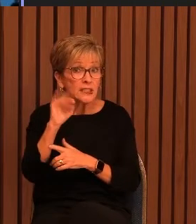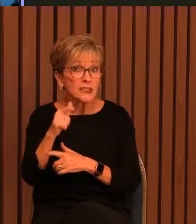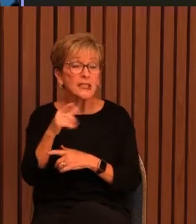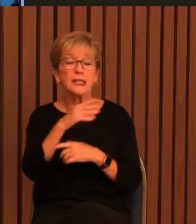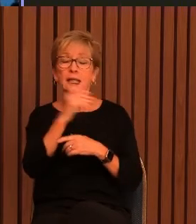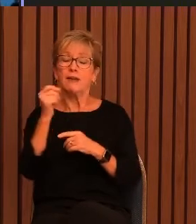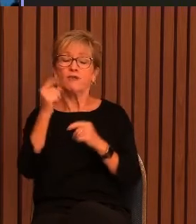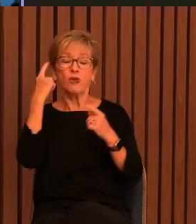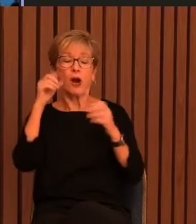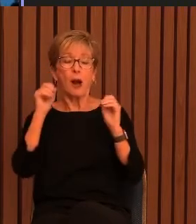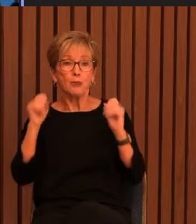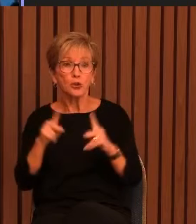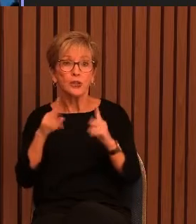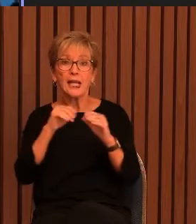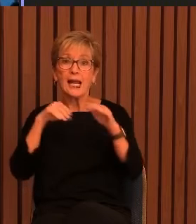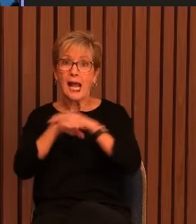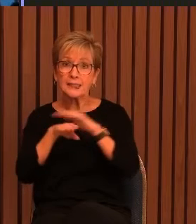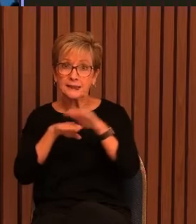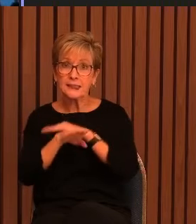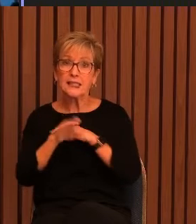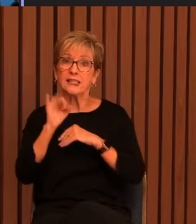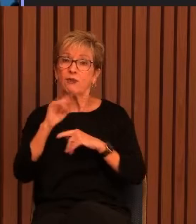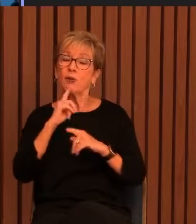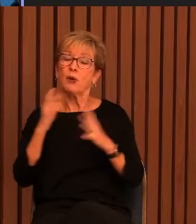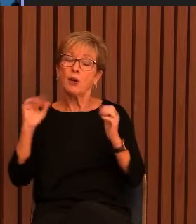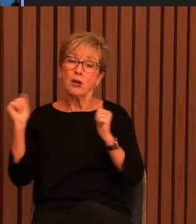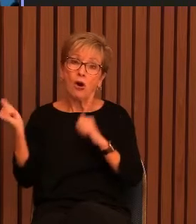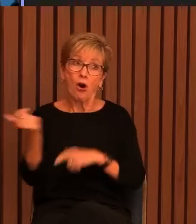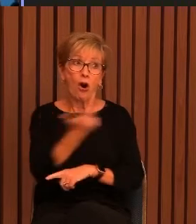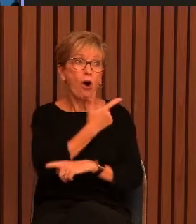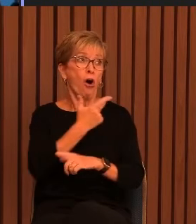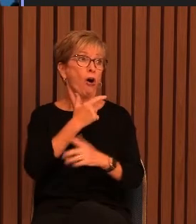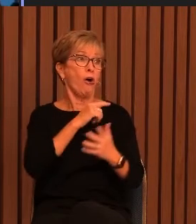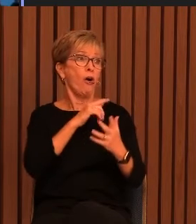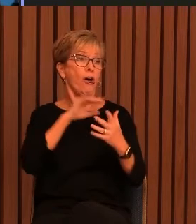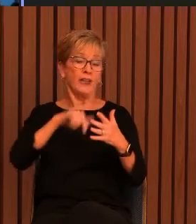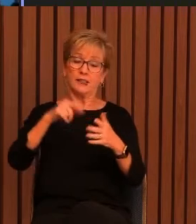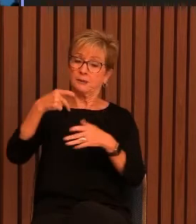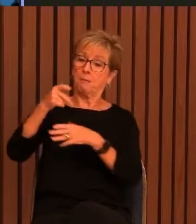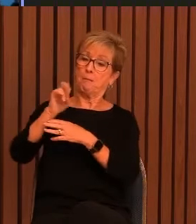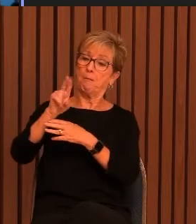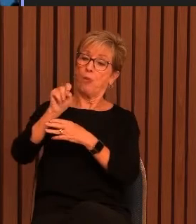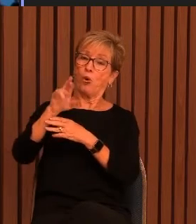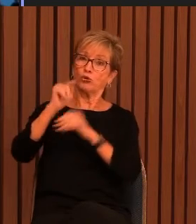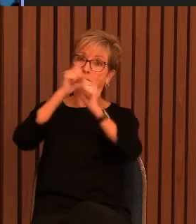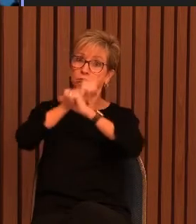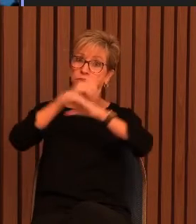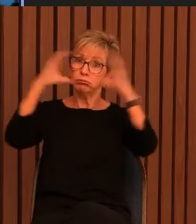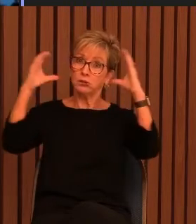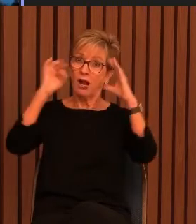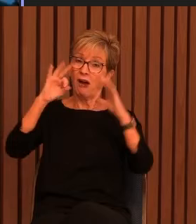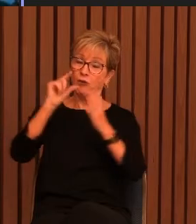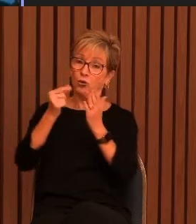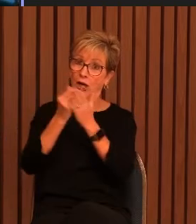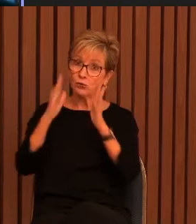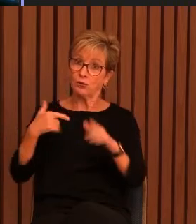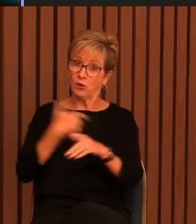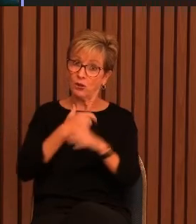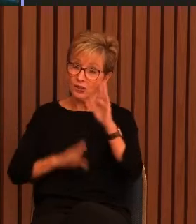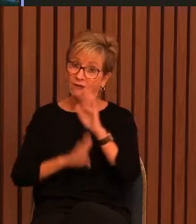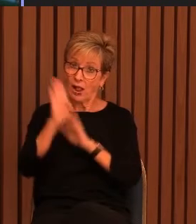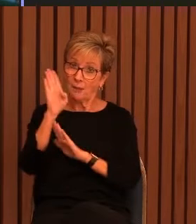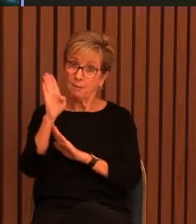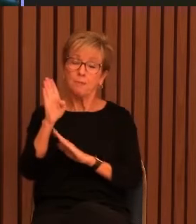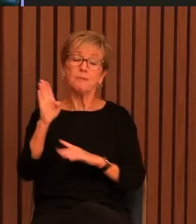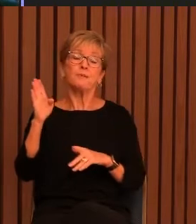access, if we truly want to get at all children reaching this portrait of a graduate that we ultimately develop. So I hope that